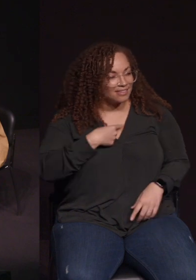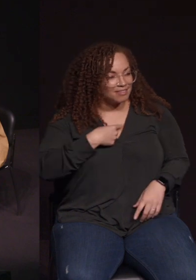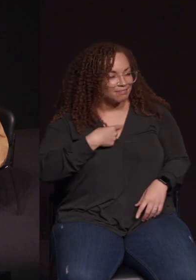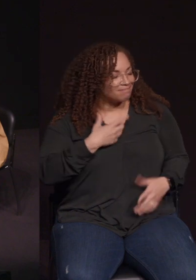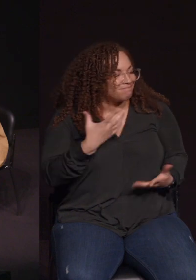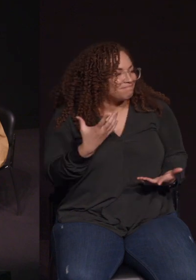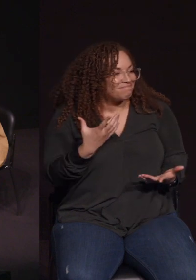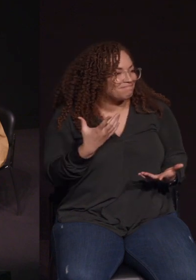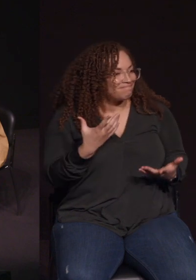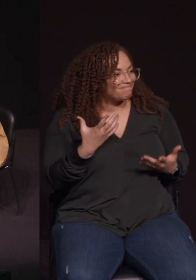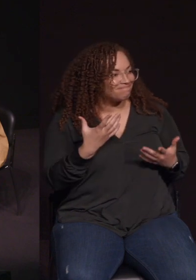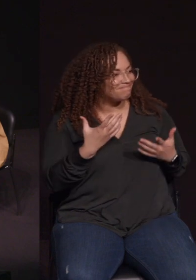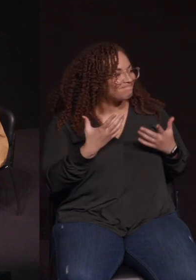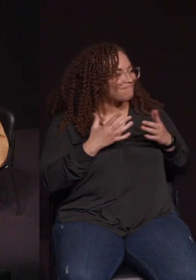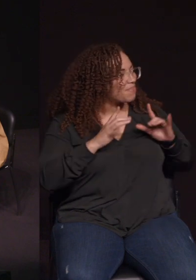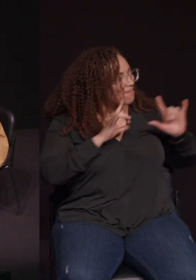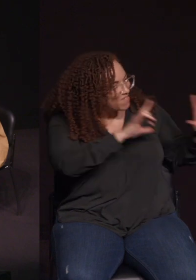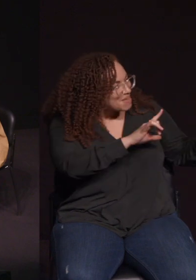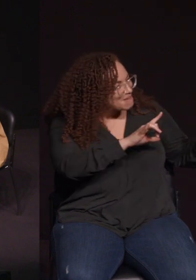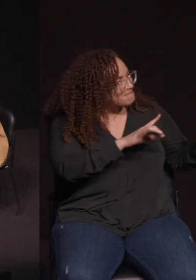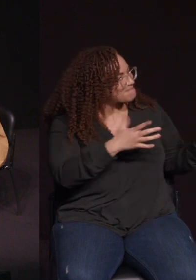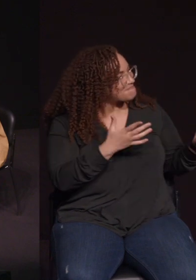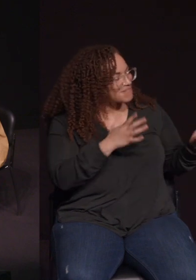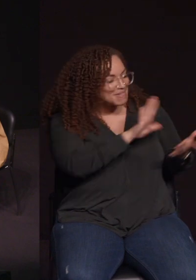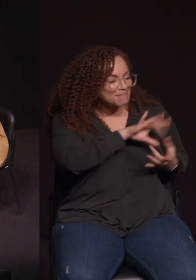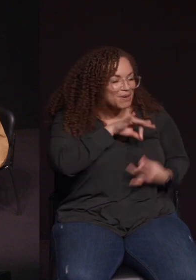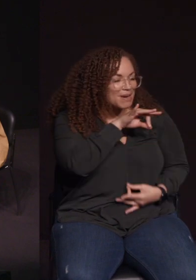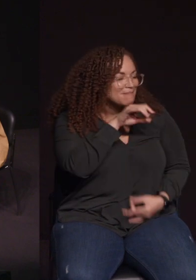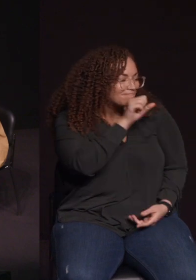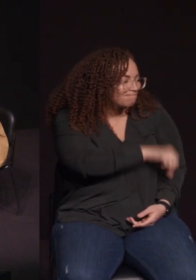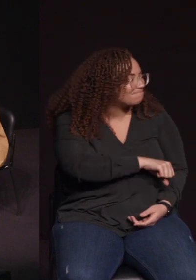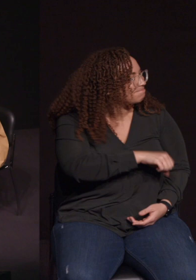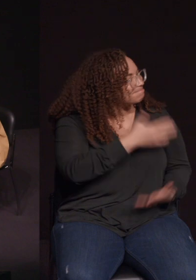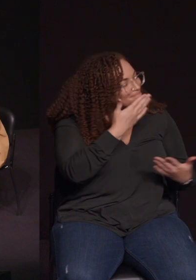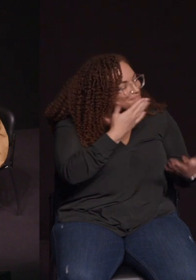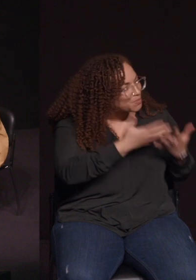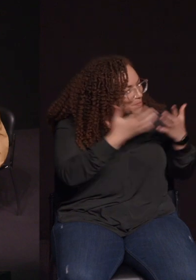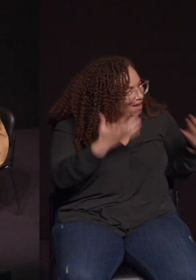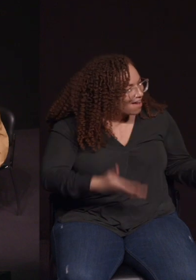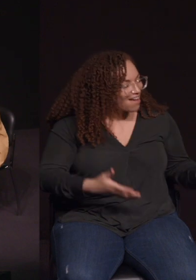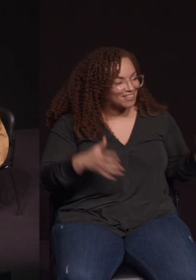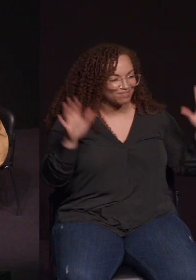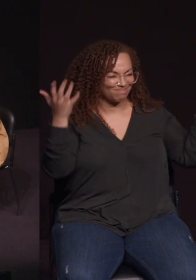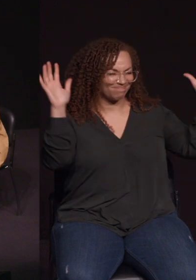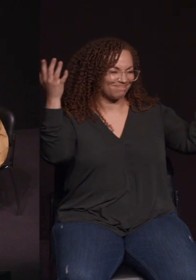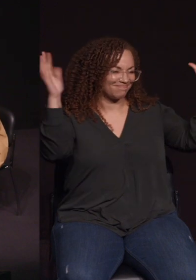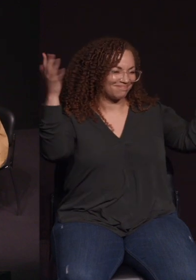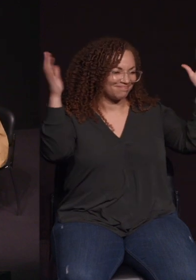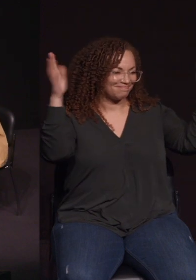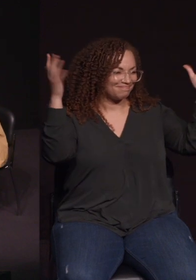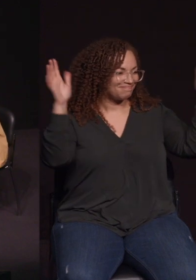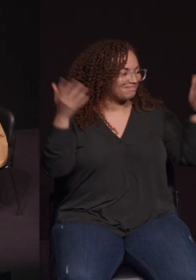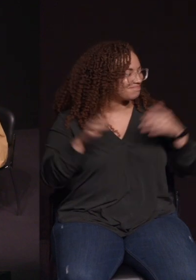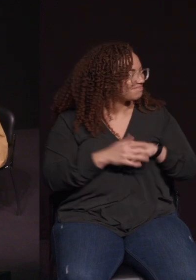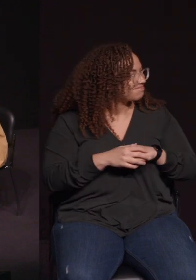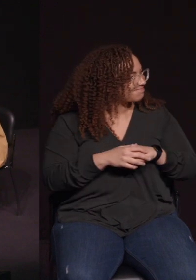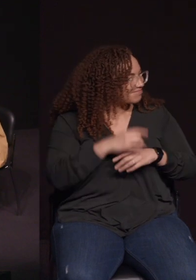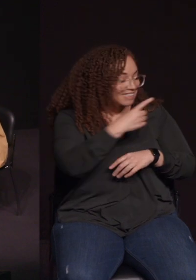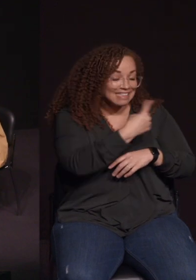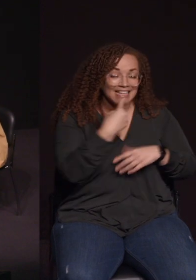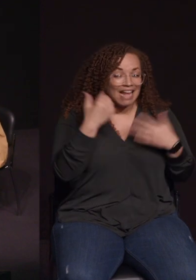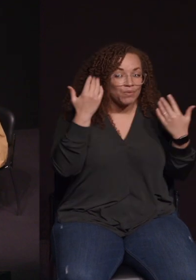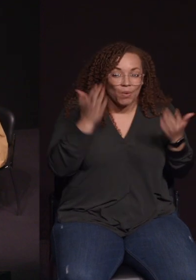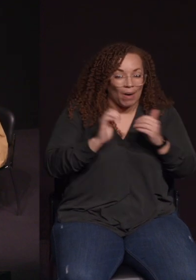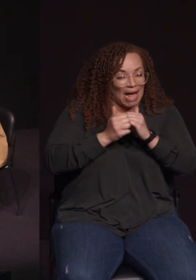as he want to be. And I thank you so much for being passionate about the work. He said, I don't know how I'm going to do it, but I'm going to get you out